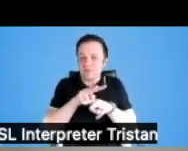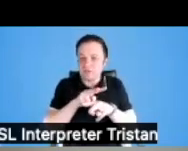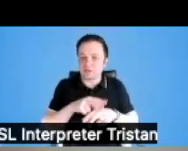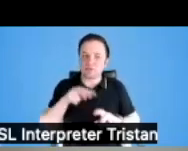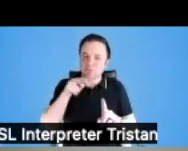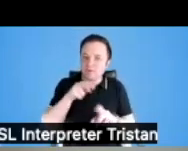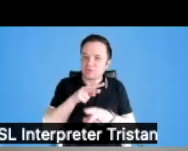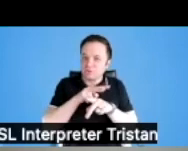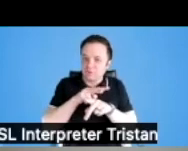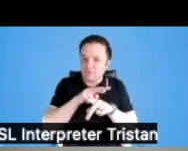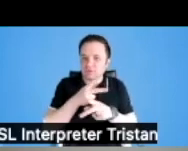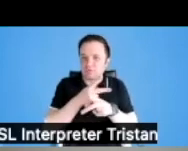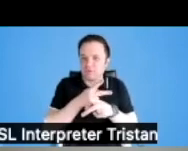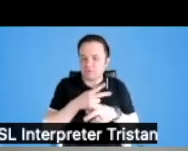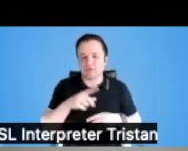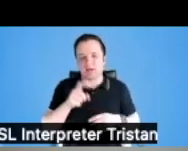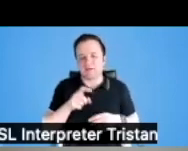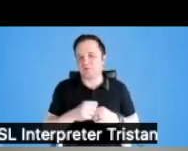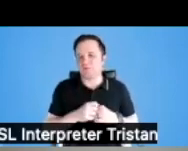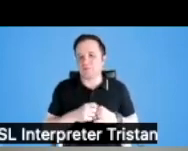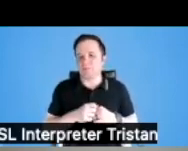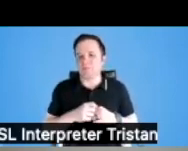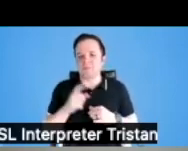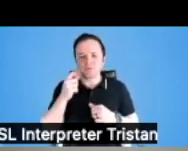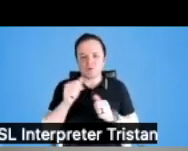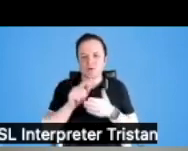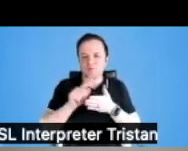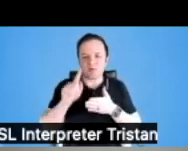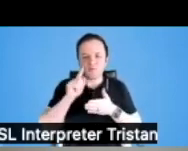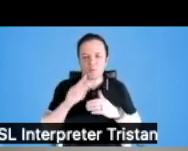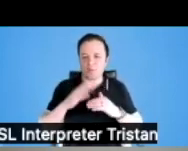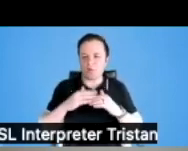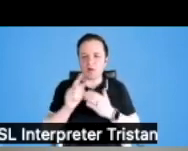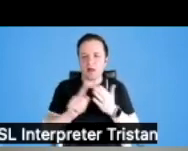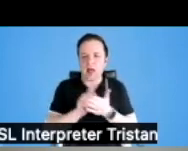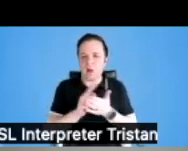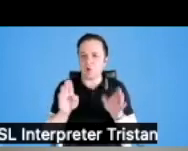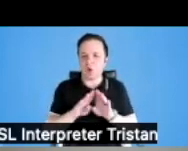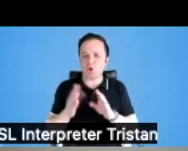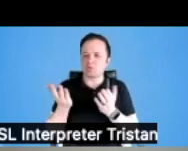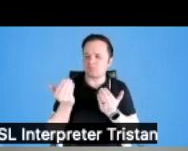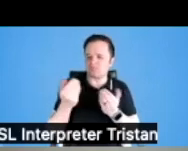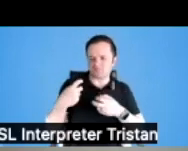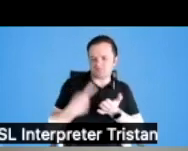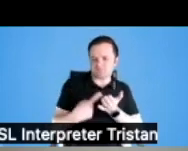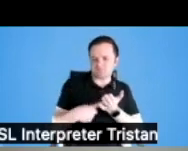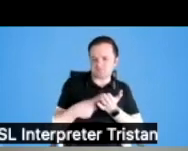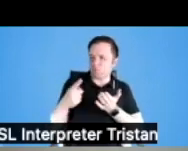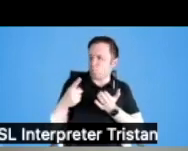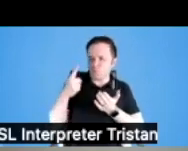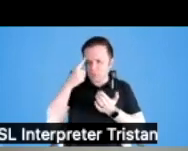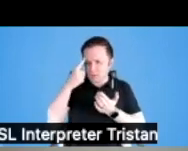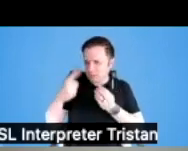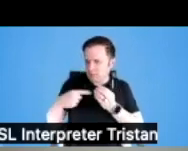That we try, I meet with my team weekly for at least an hour, closed door, like what's on your mind? What are you most worried about?